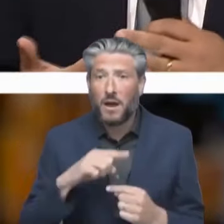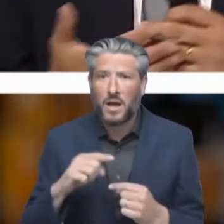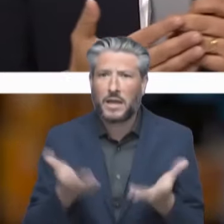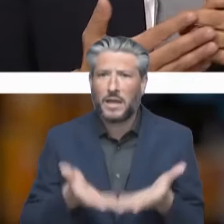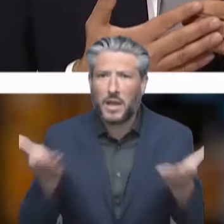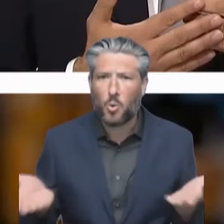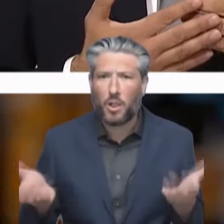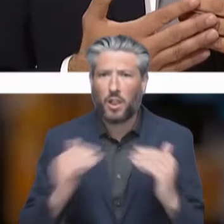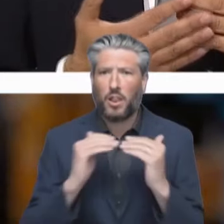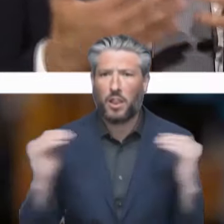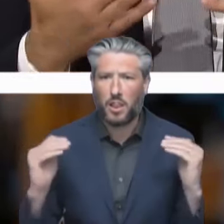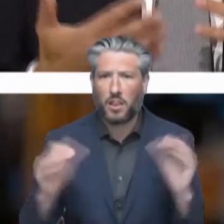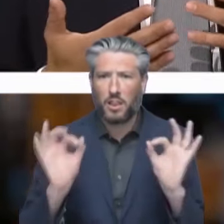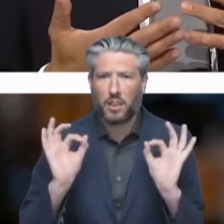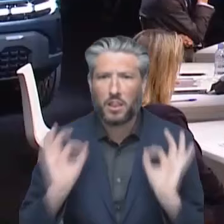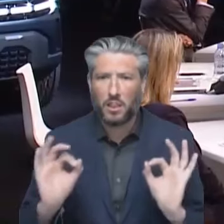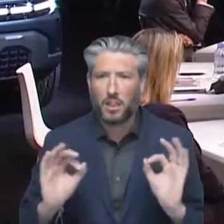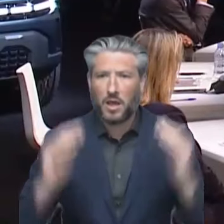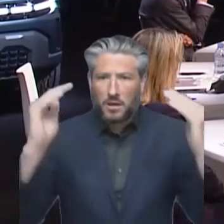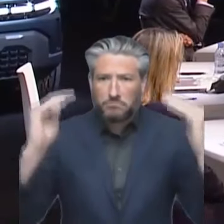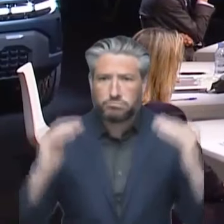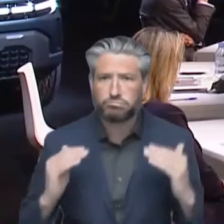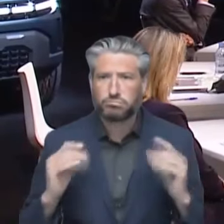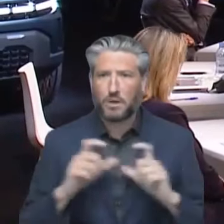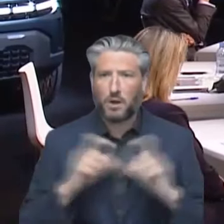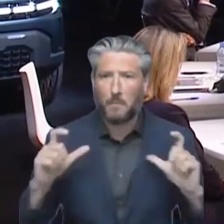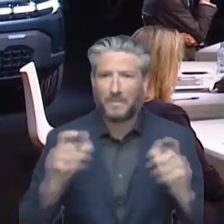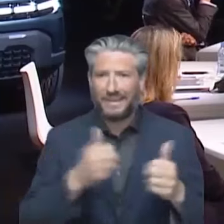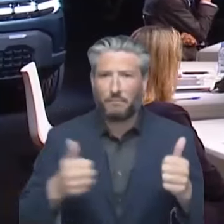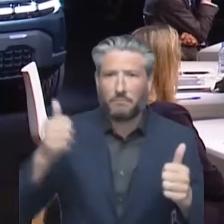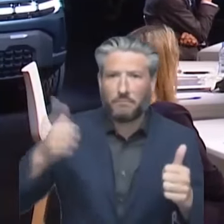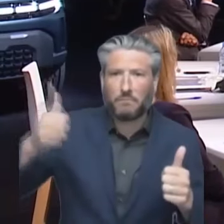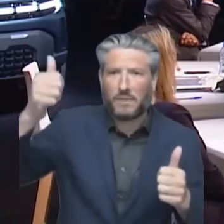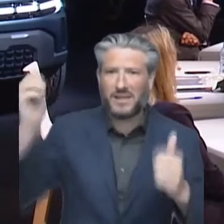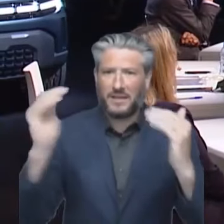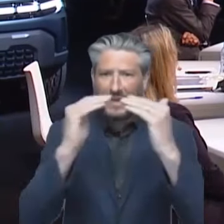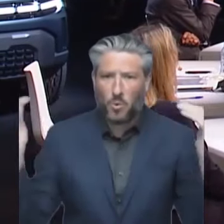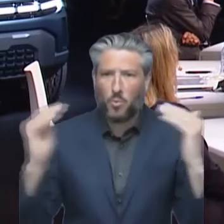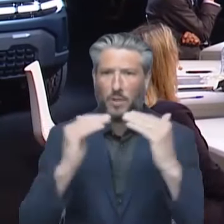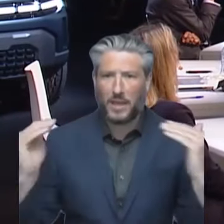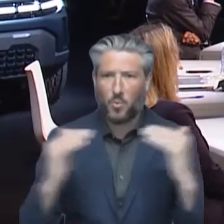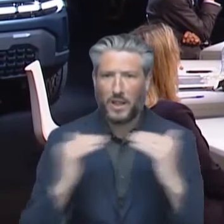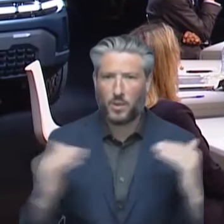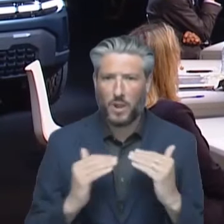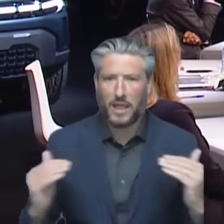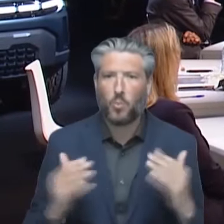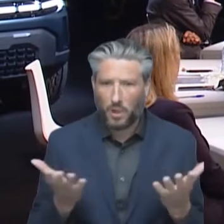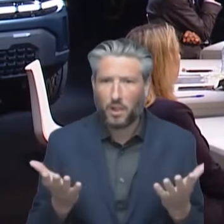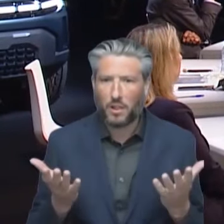our employees at every level of the company, and also for mobility in